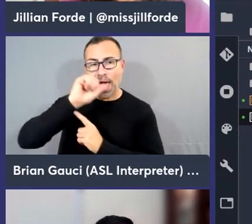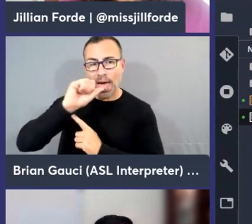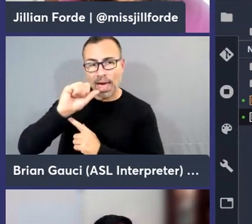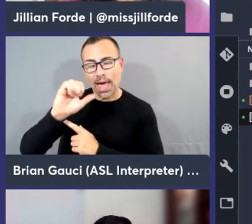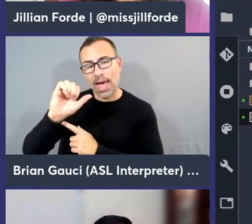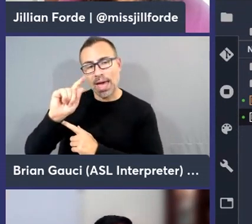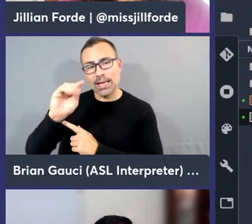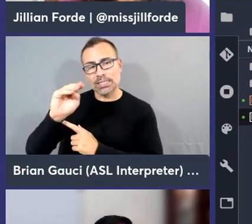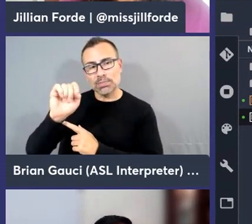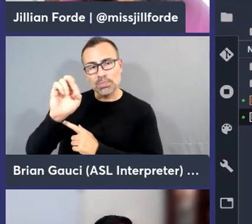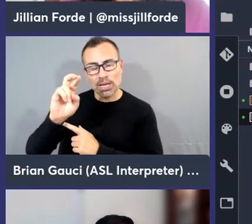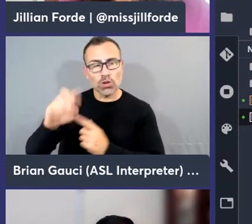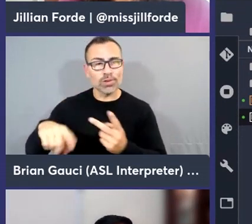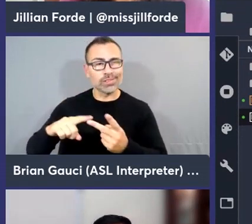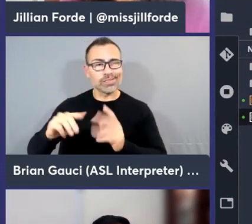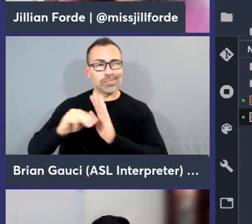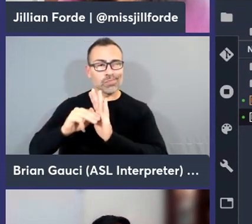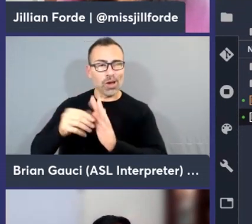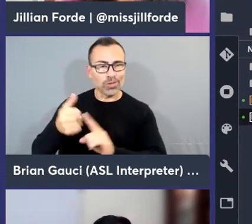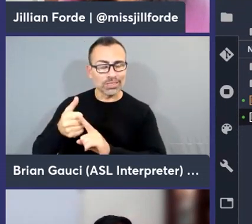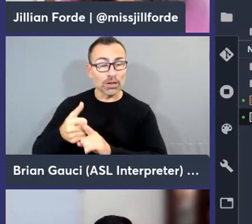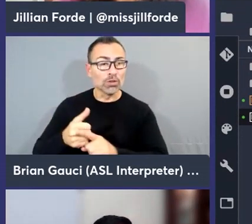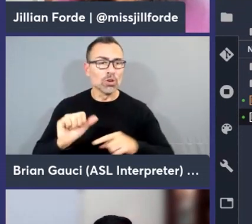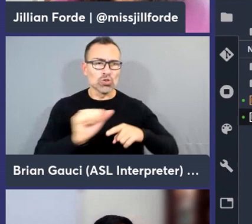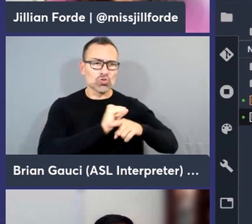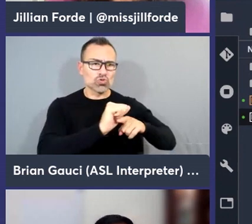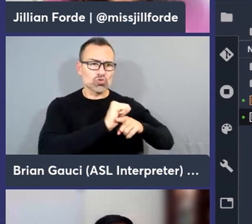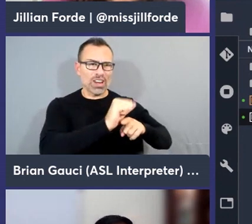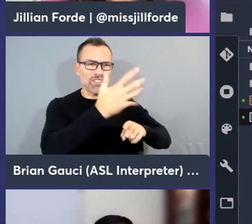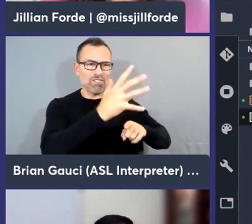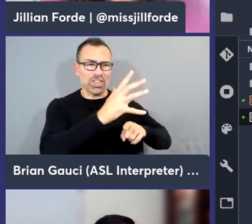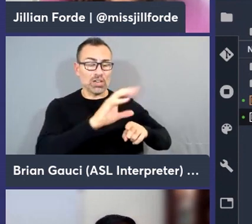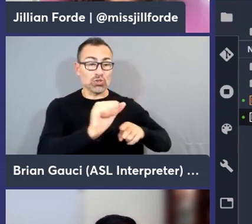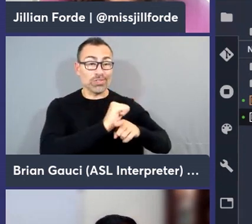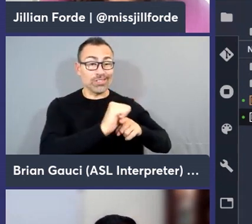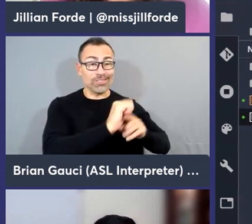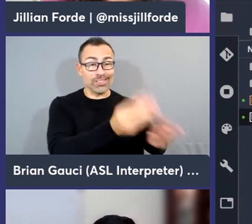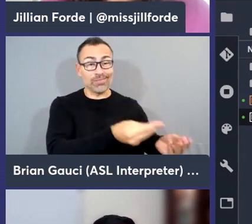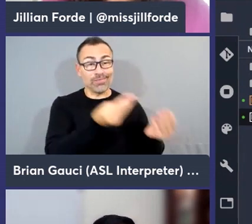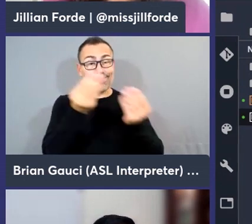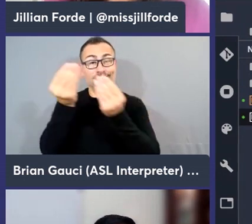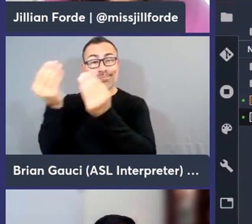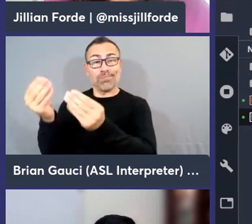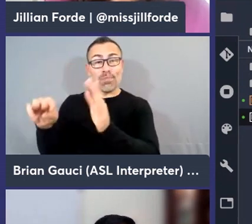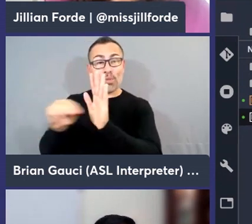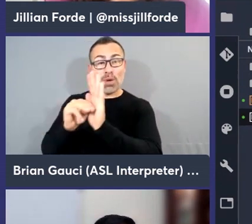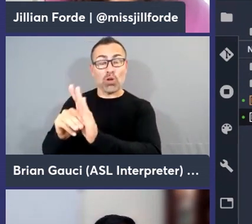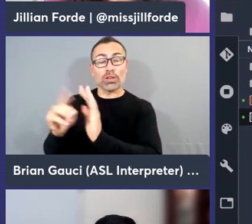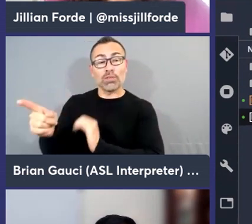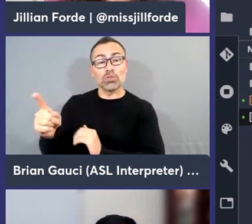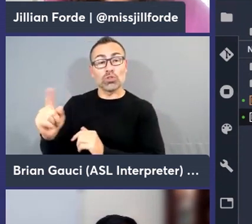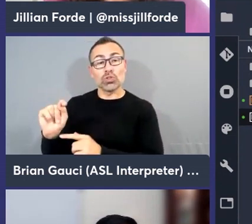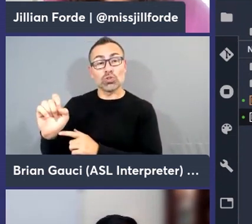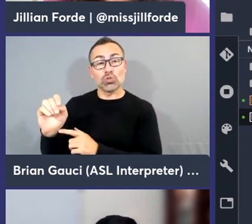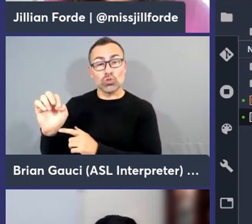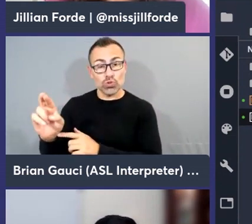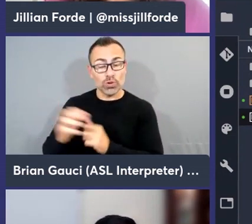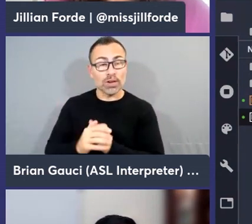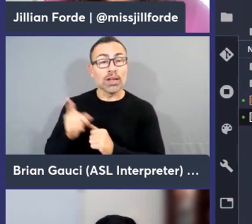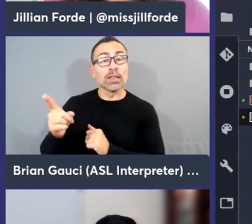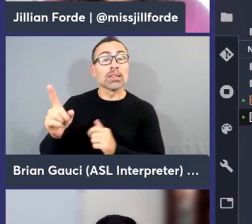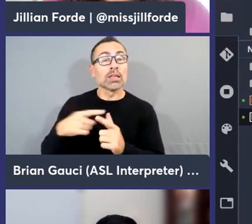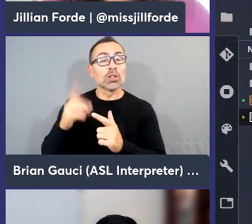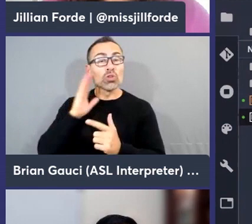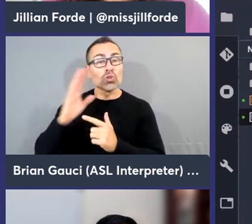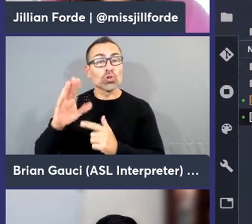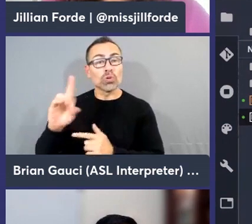been done. So you give the pre-trained model to the tuner, and then you actually define the objective metric. You specify